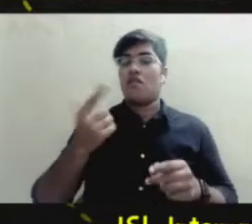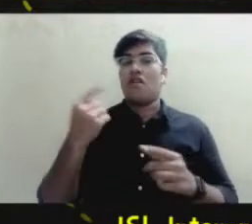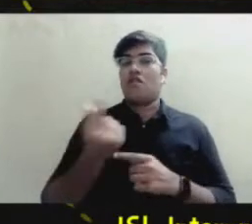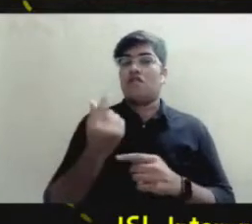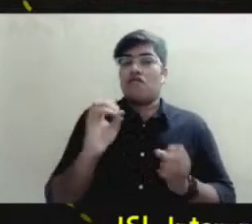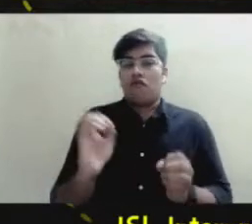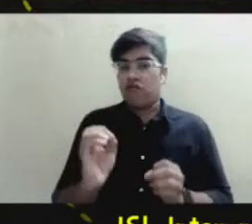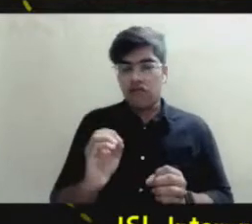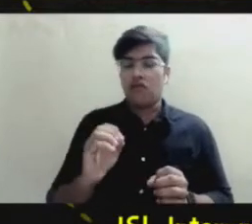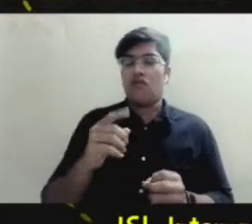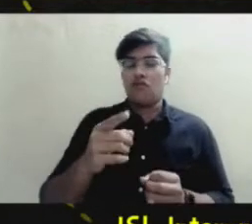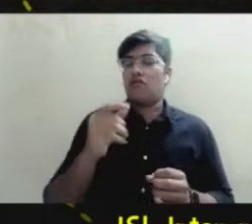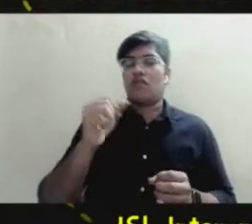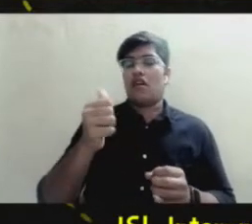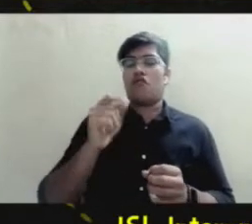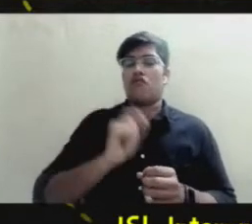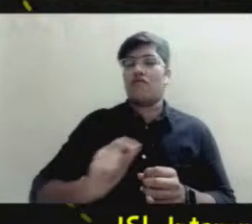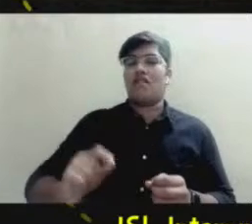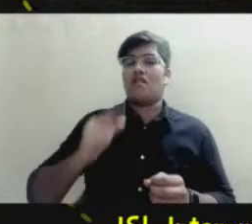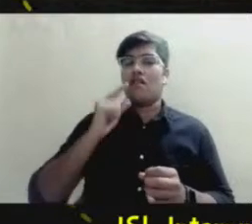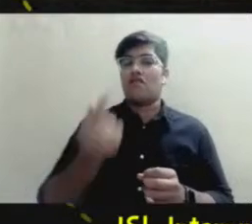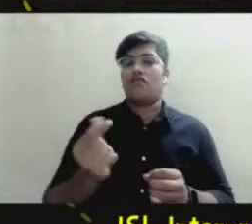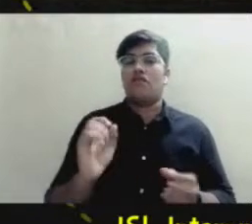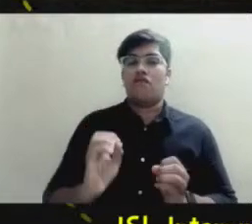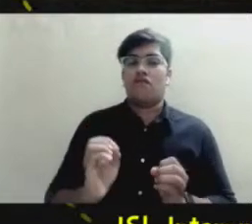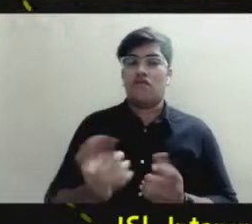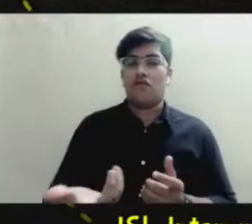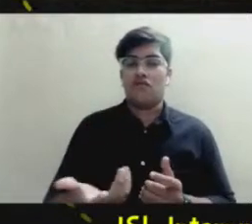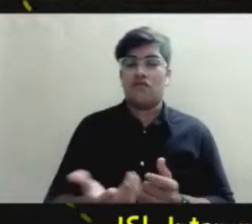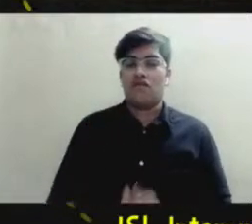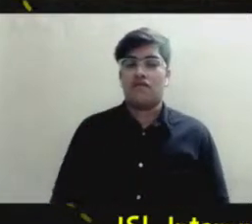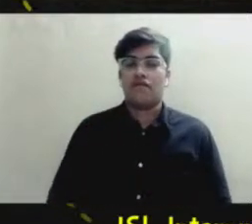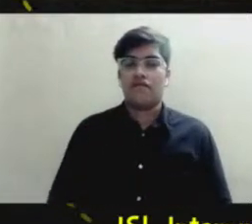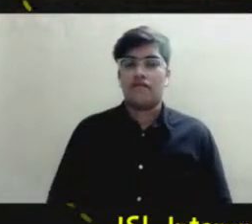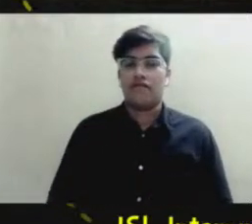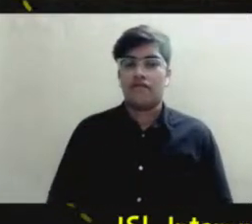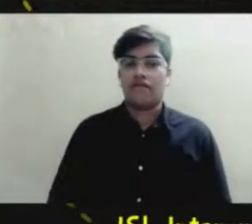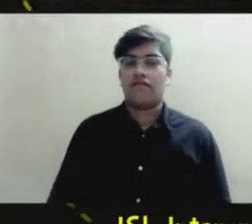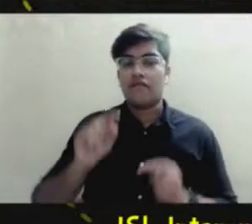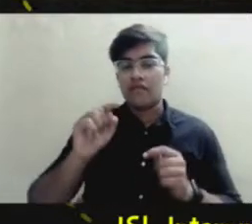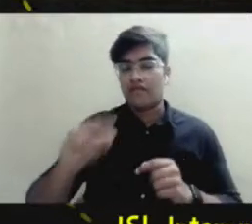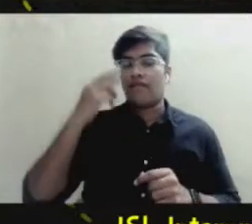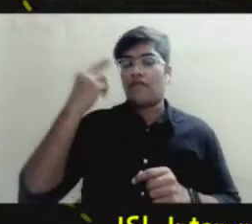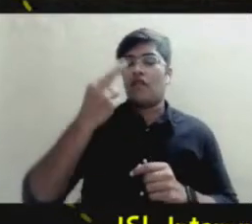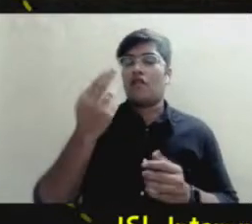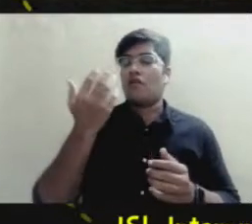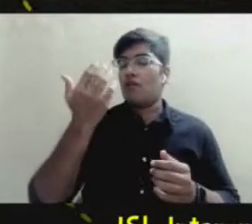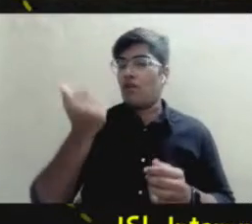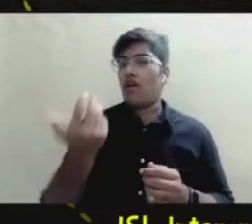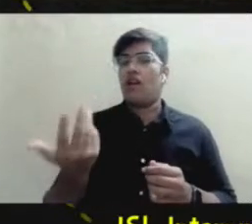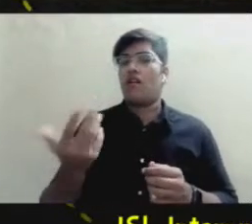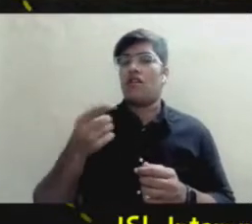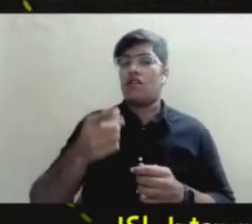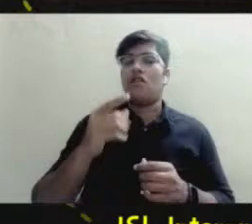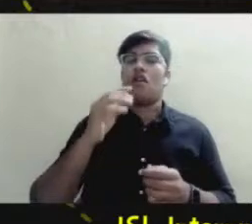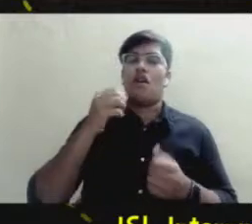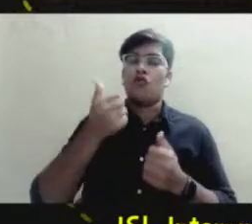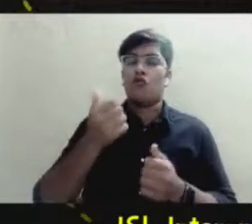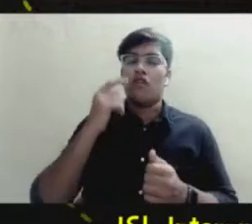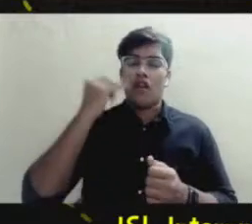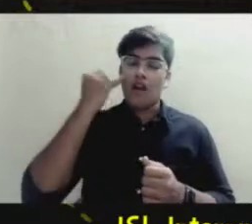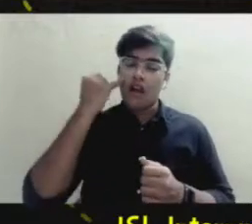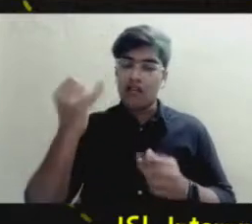urgency. And I feel that that's the reason why maybe it's a good idea. I'm not saying this is